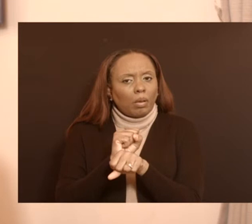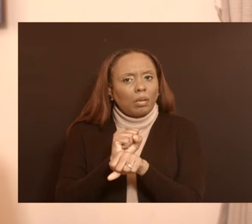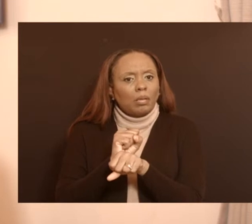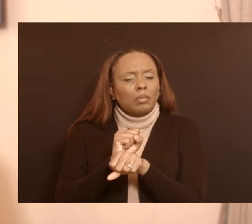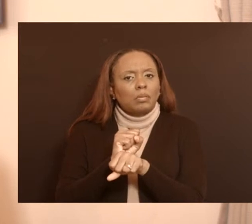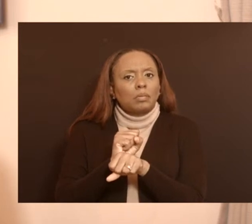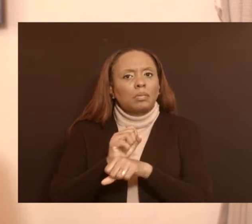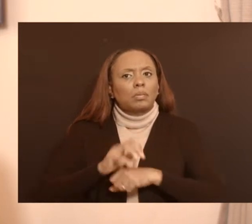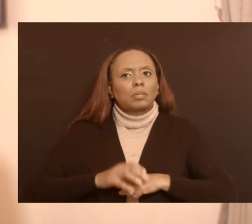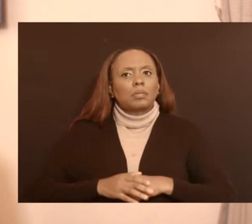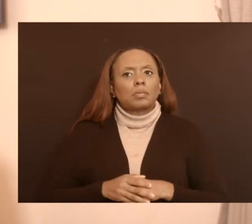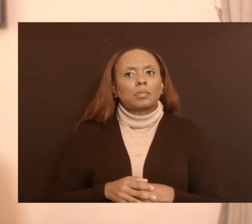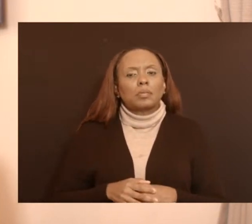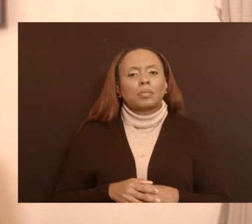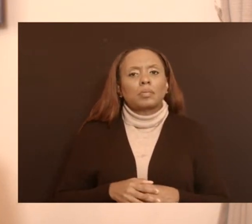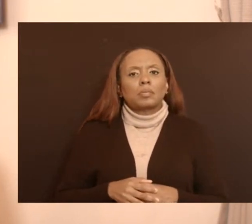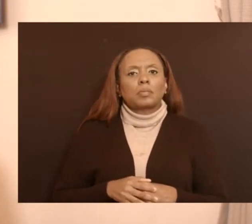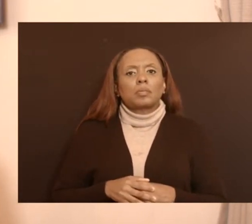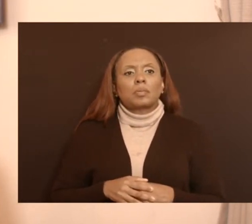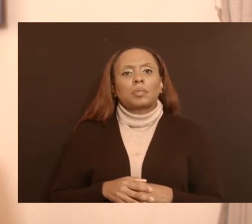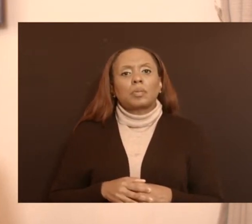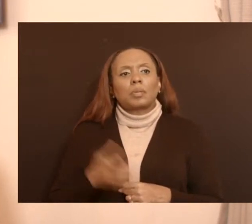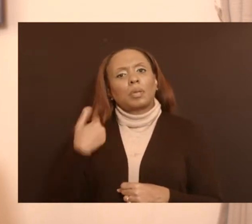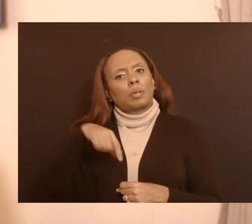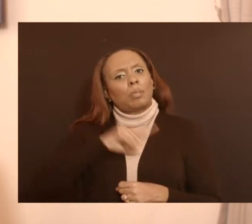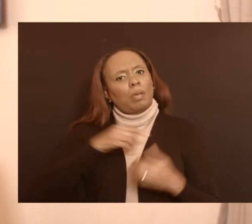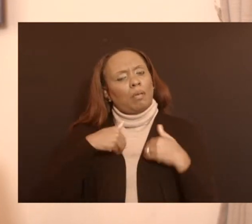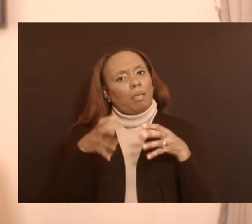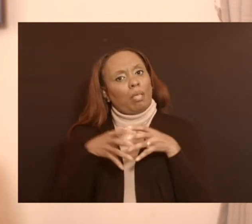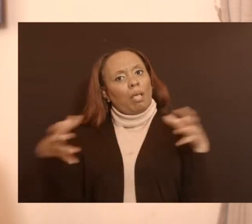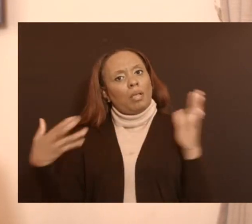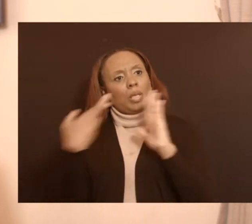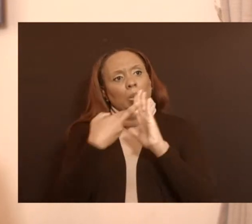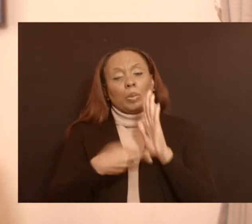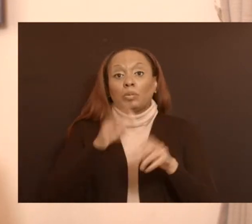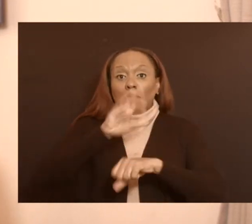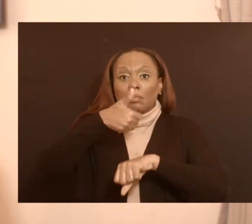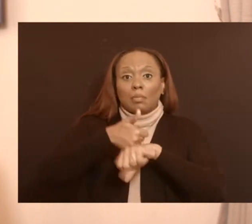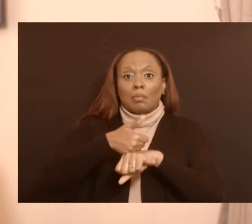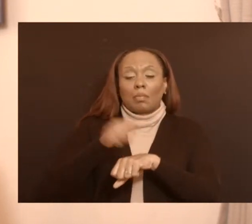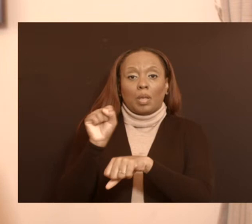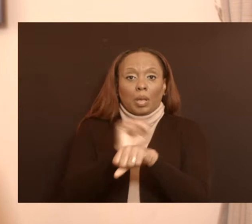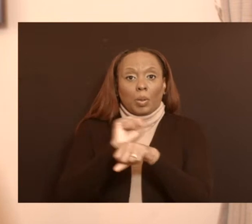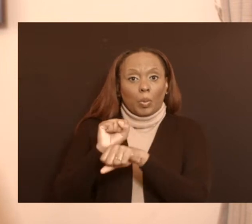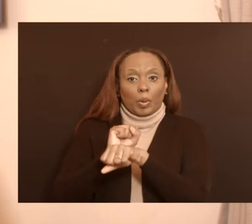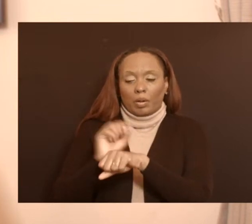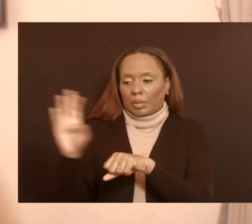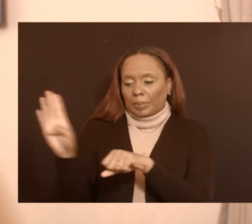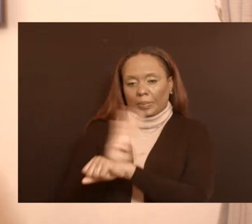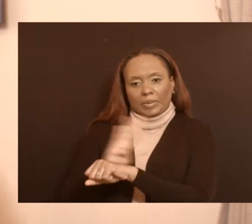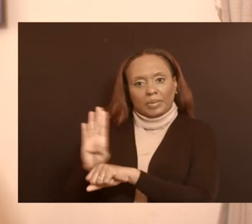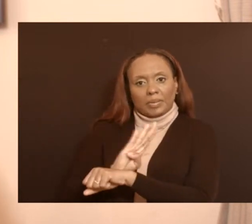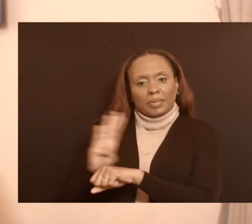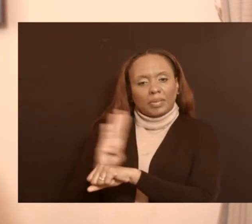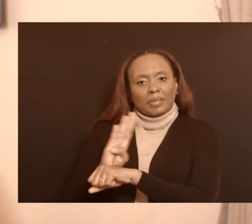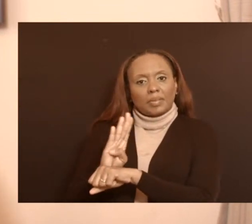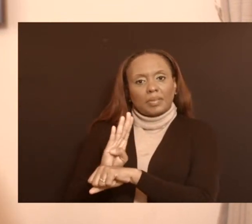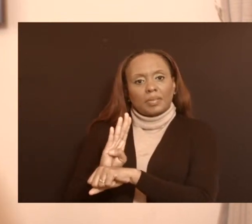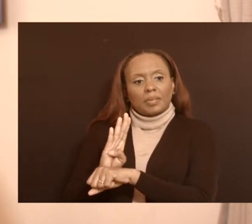has happened is we have put a number of protocols in workplaces. And those protocols there has been